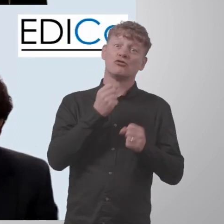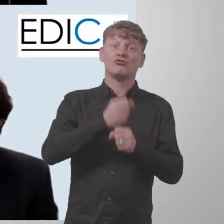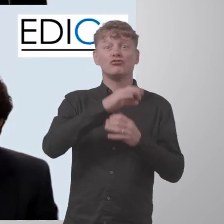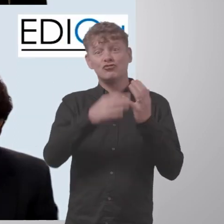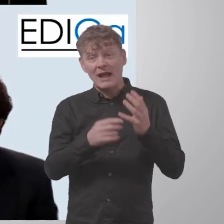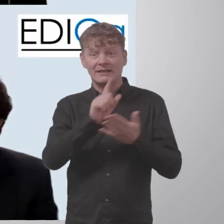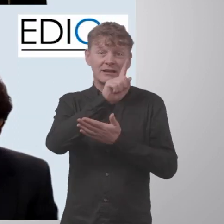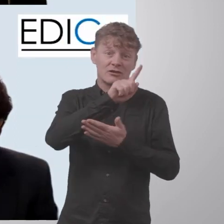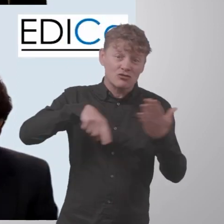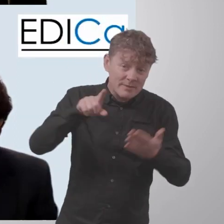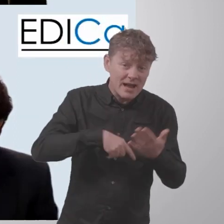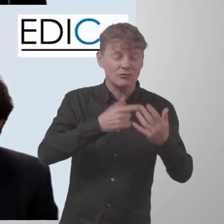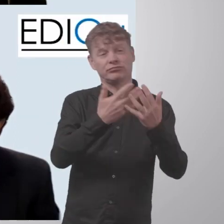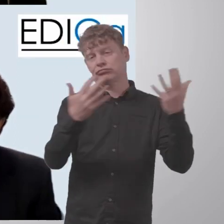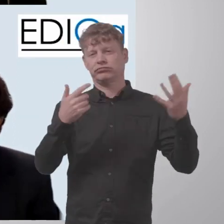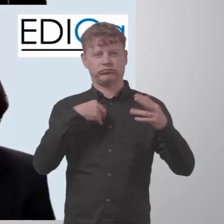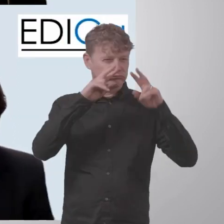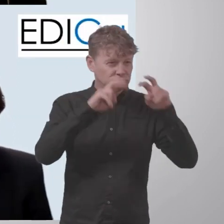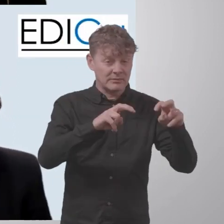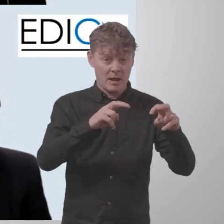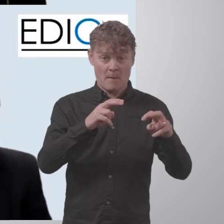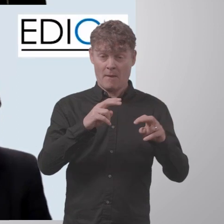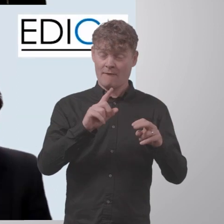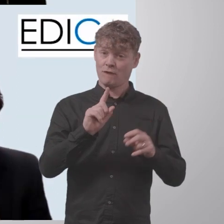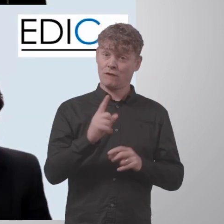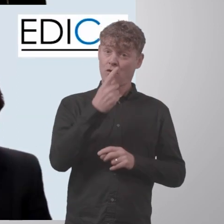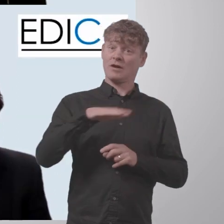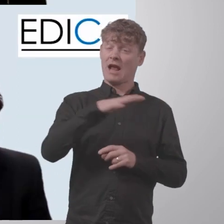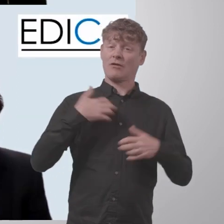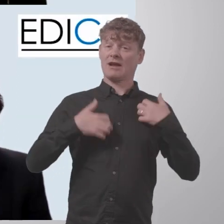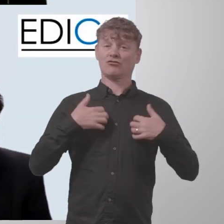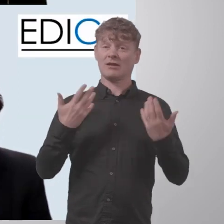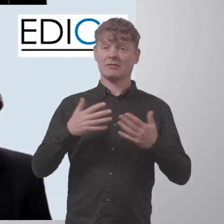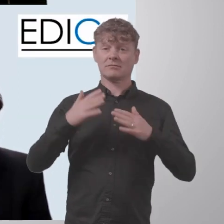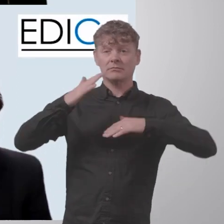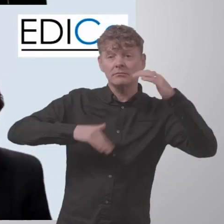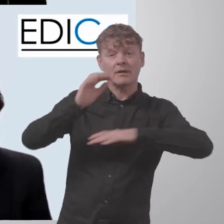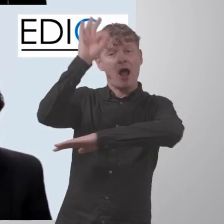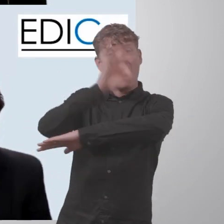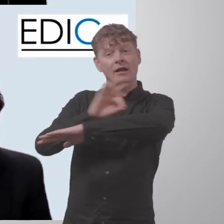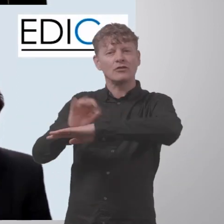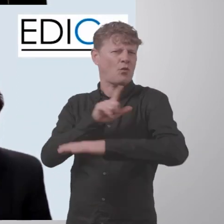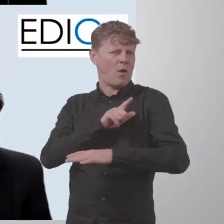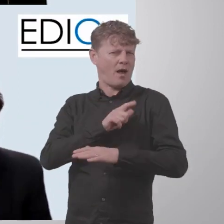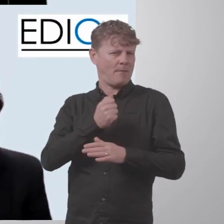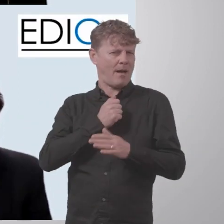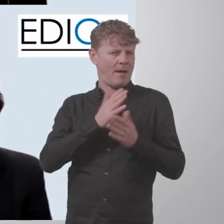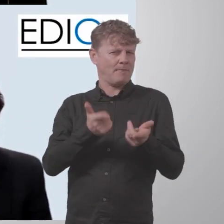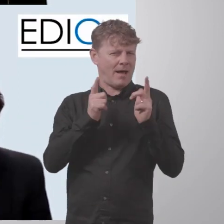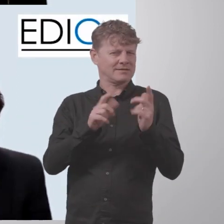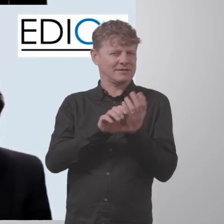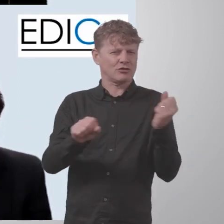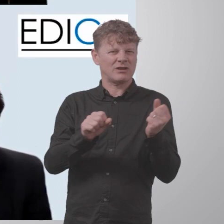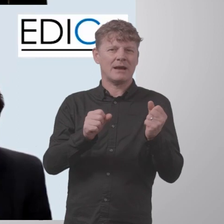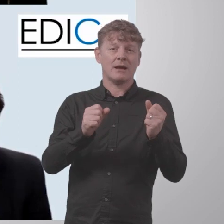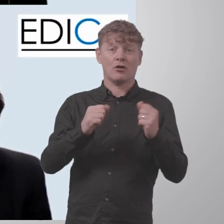at architecture was my main area of interest because I have a master's in management, in construction management, and I did my